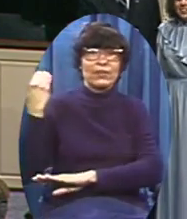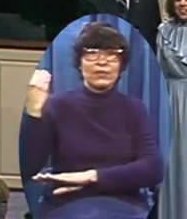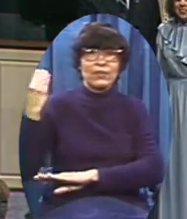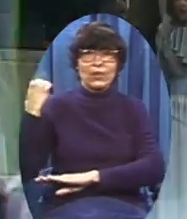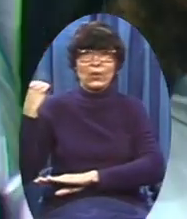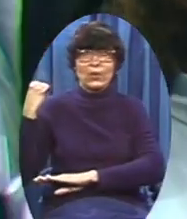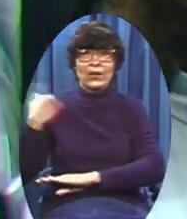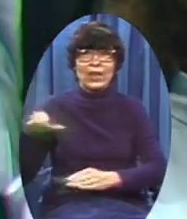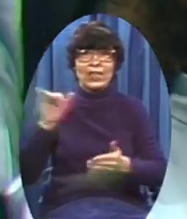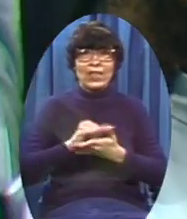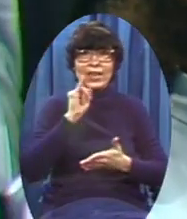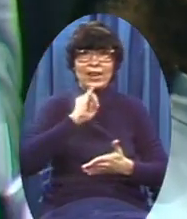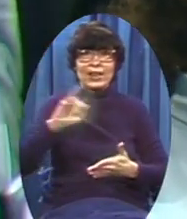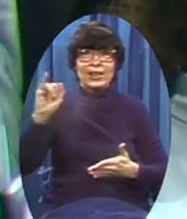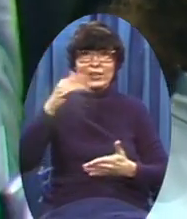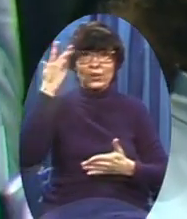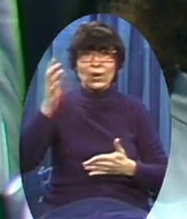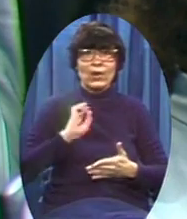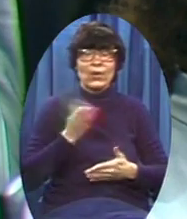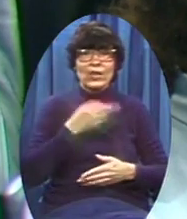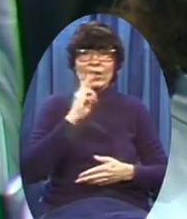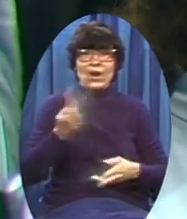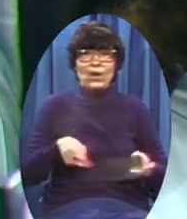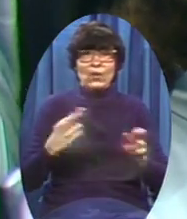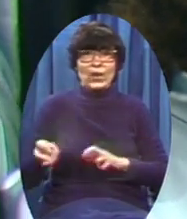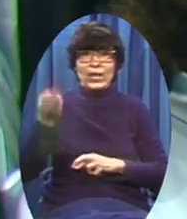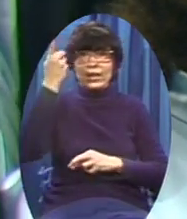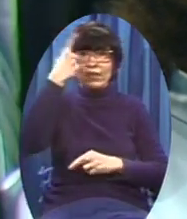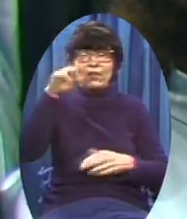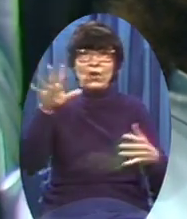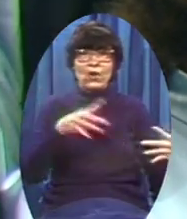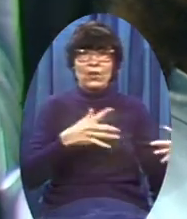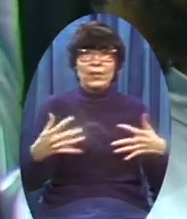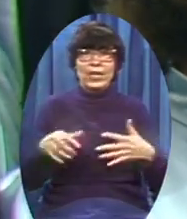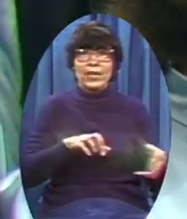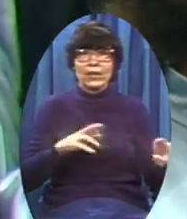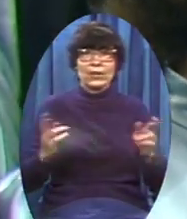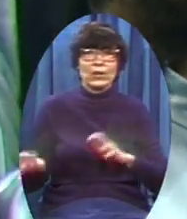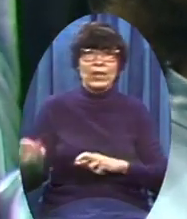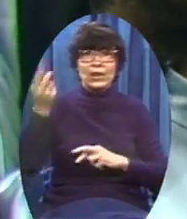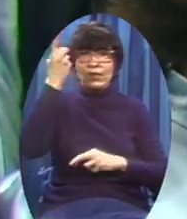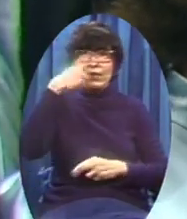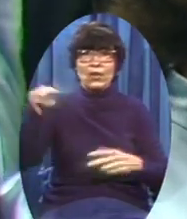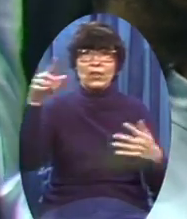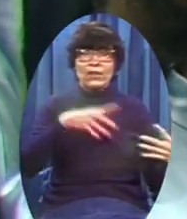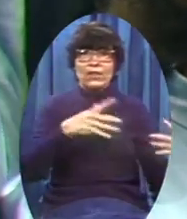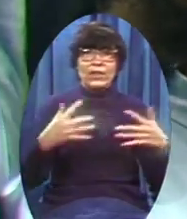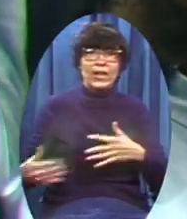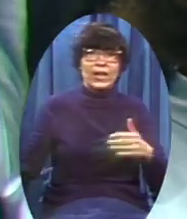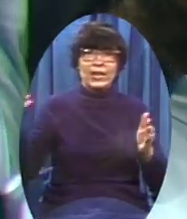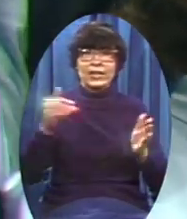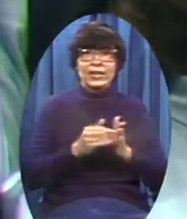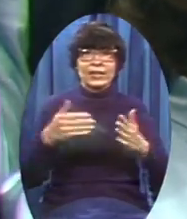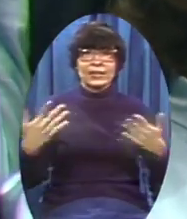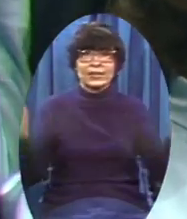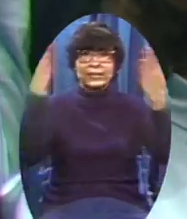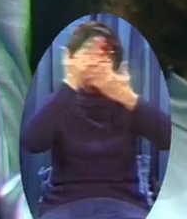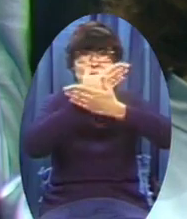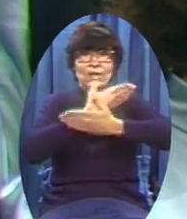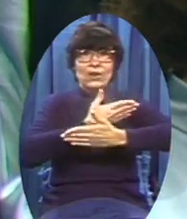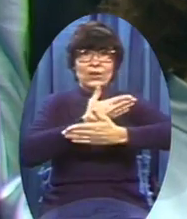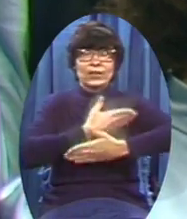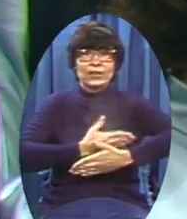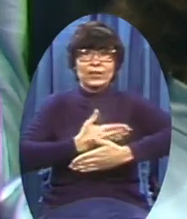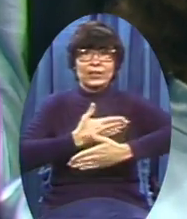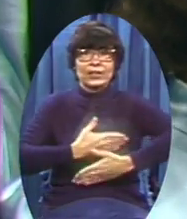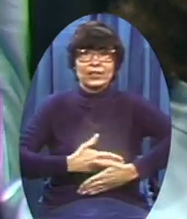before. That's why we're ready for the battle, ready for the fight against the darkness. By living